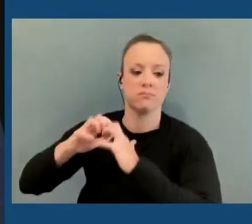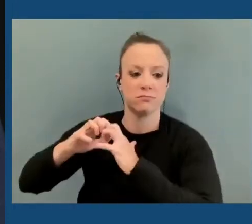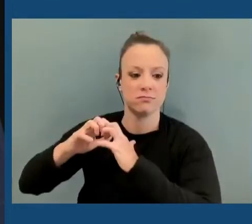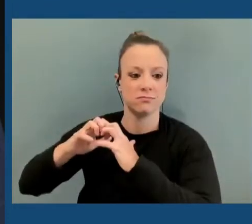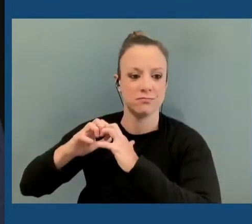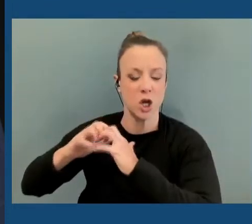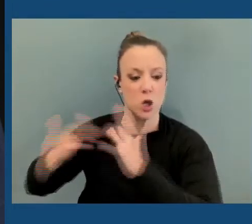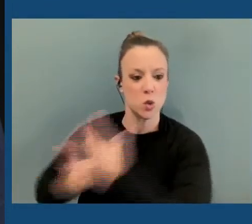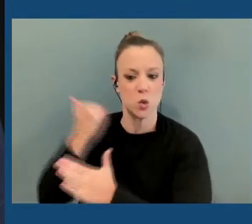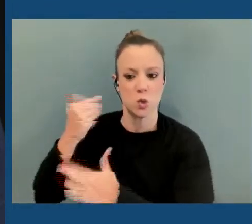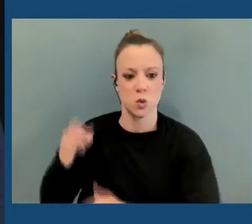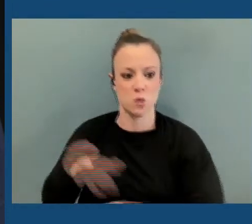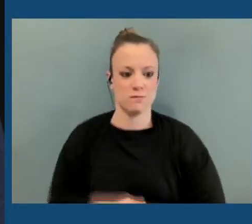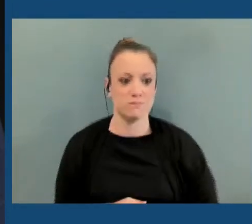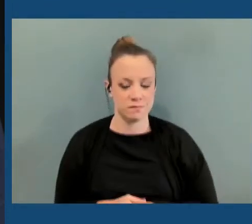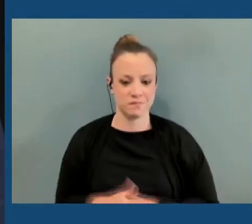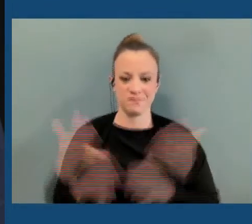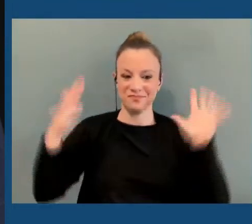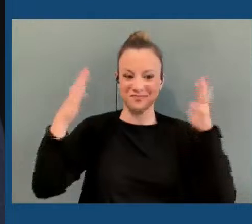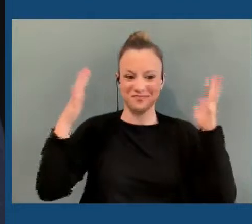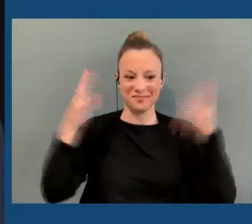And Mayor Walsh,